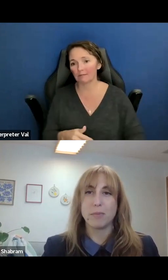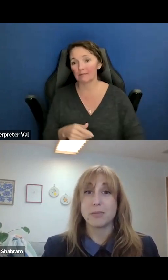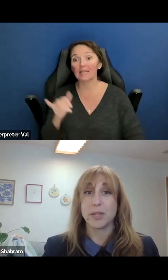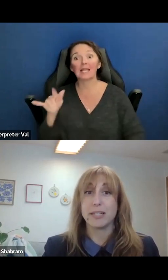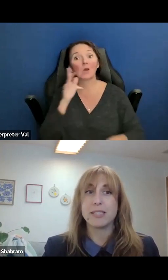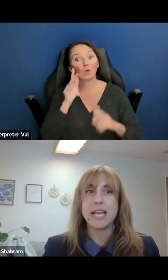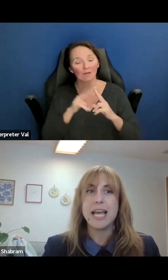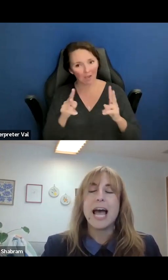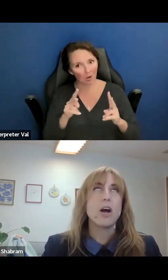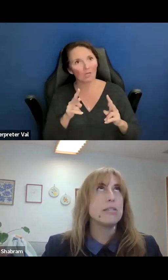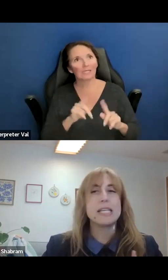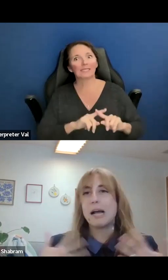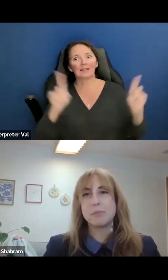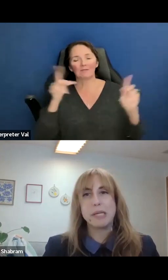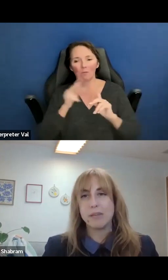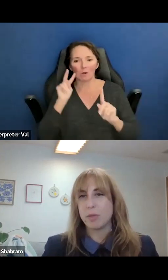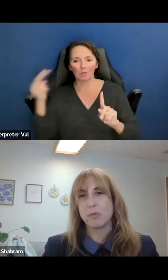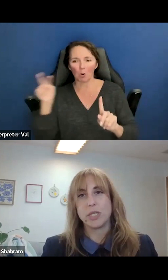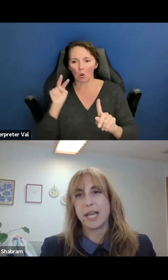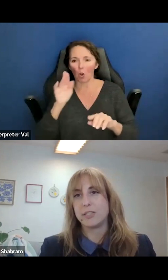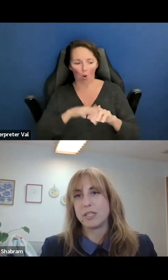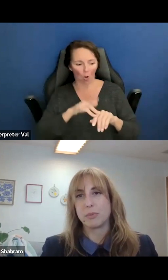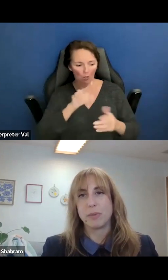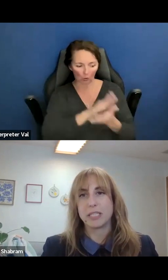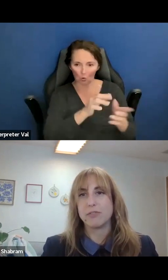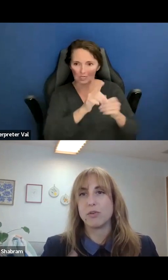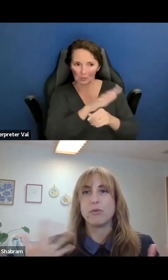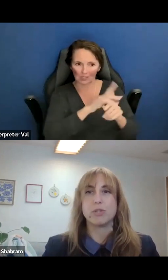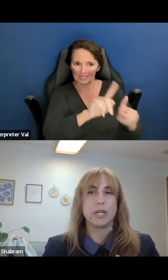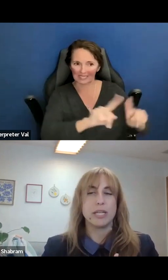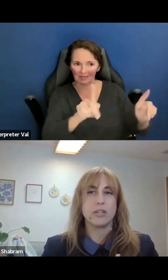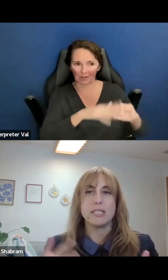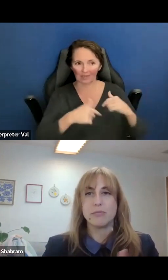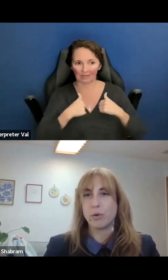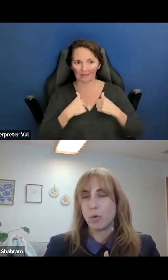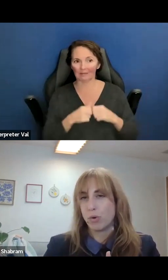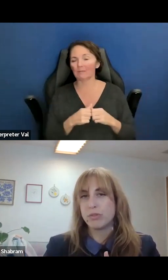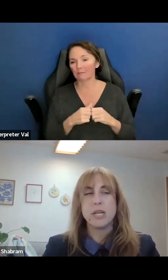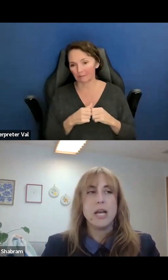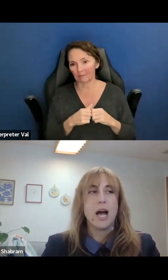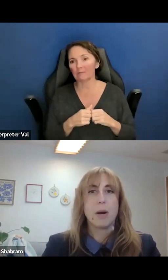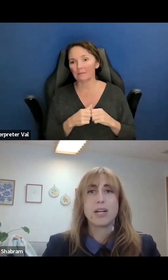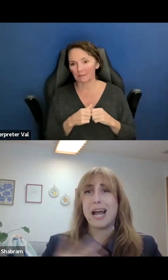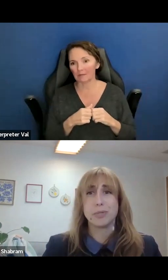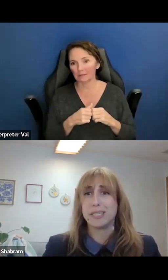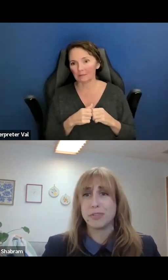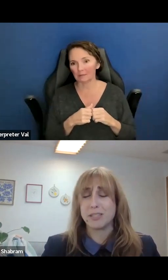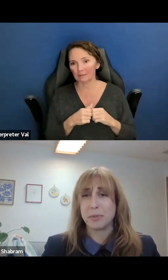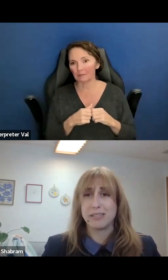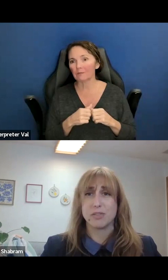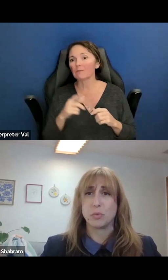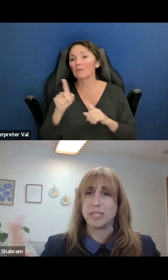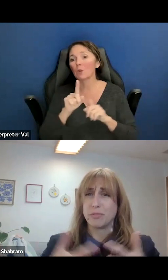own experience. And obviously, I'm speaking from the community agency perspective. So folks who are here in different roles are going to have really